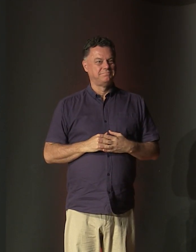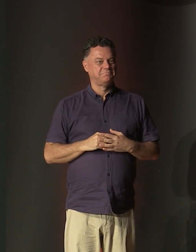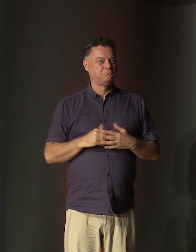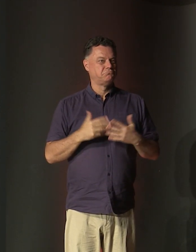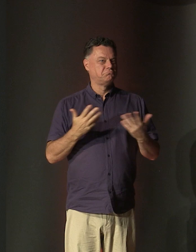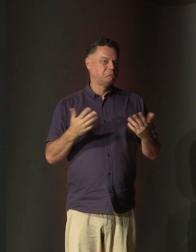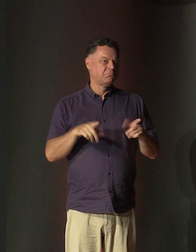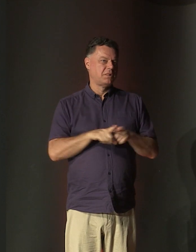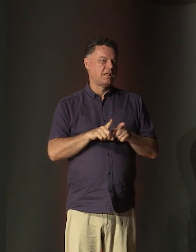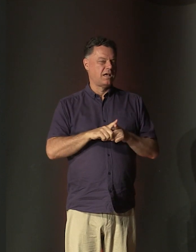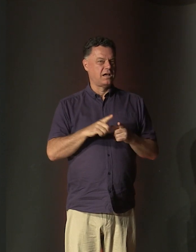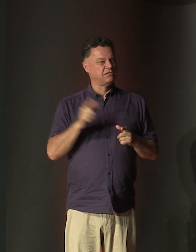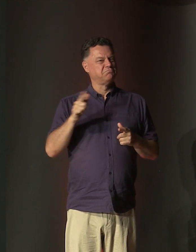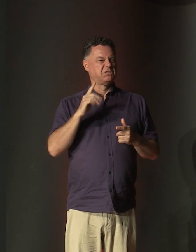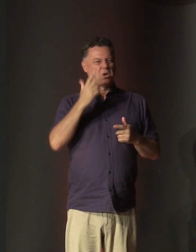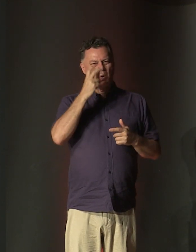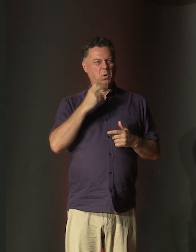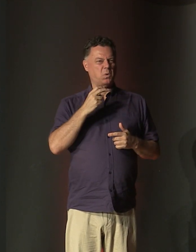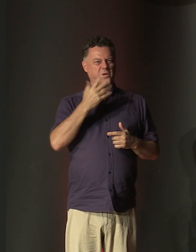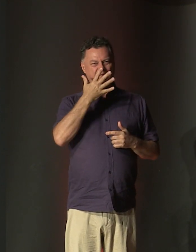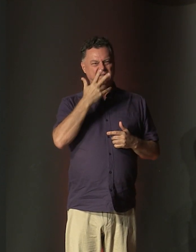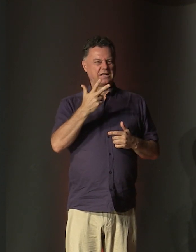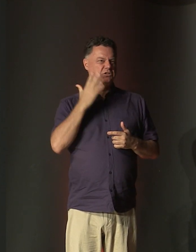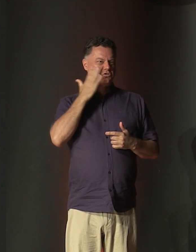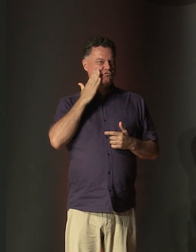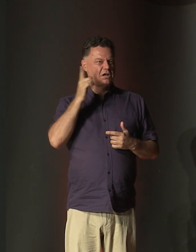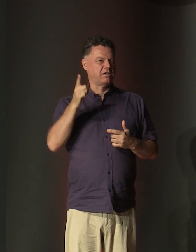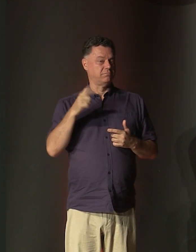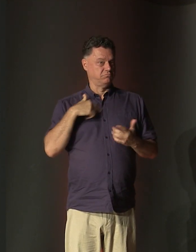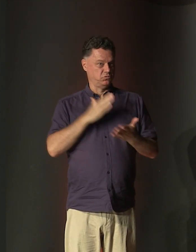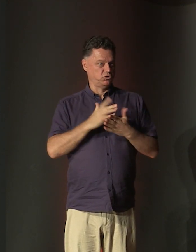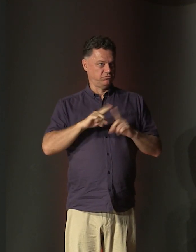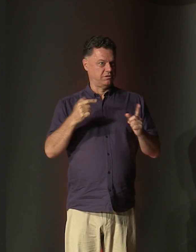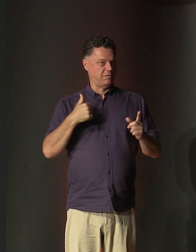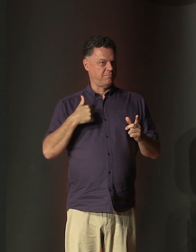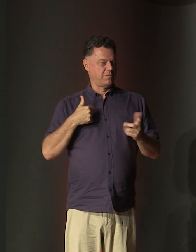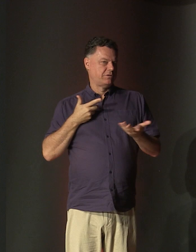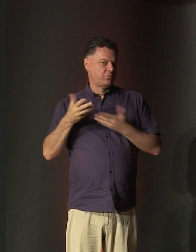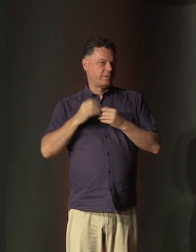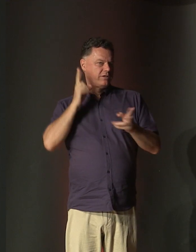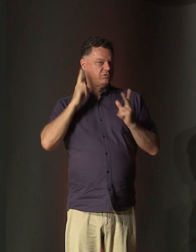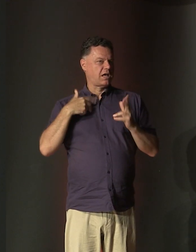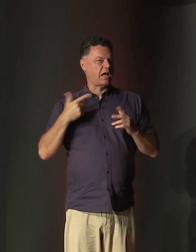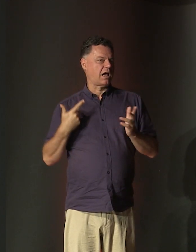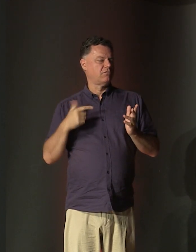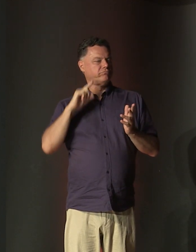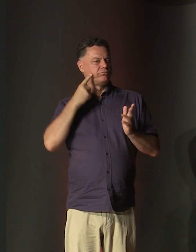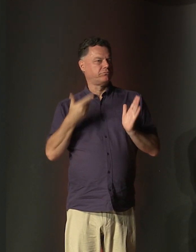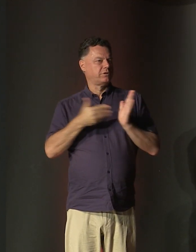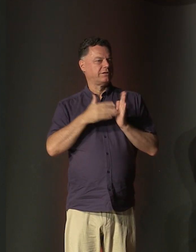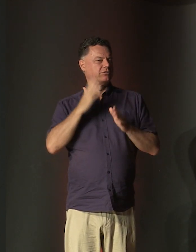These sorts of assumptions based on age, gender, country of